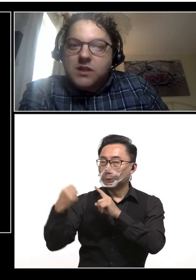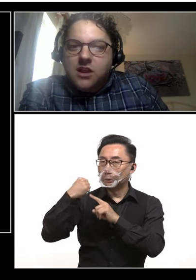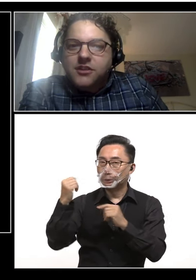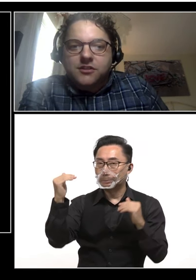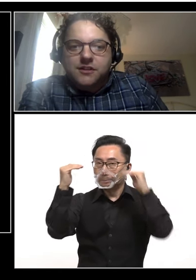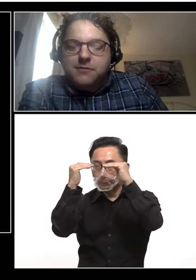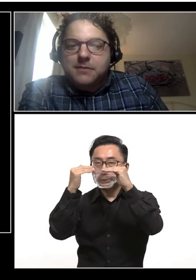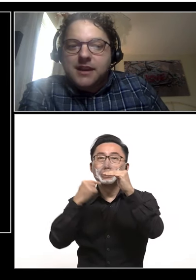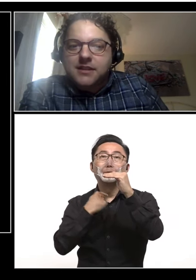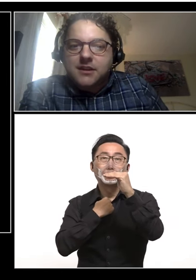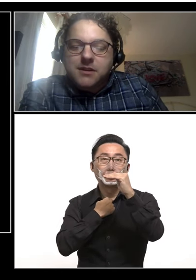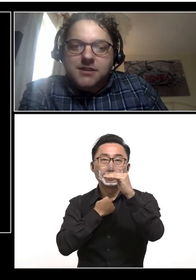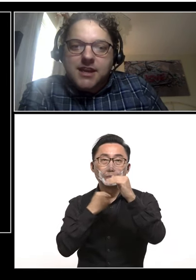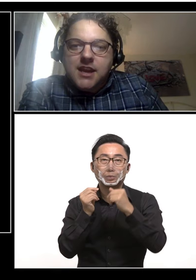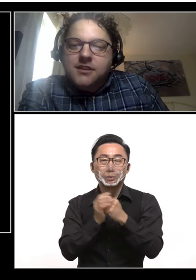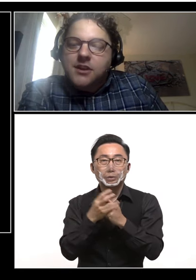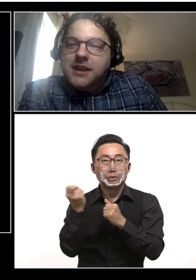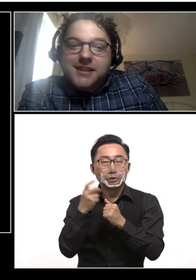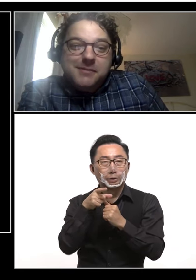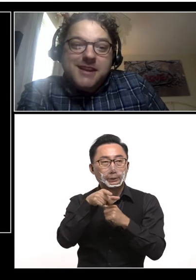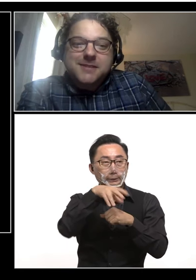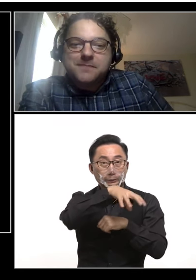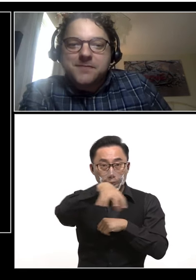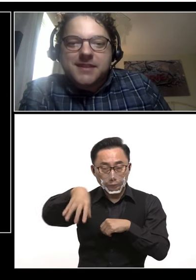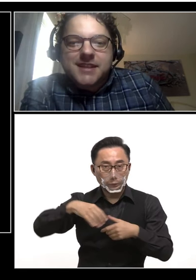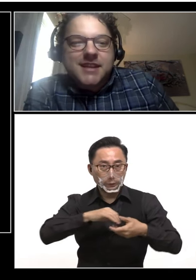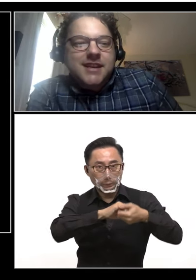working with lots and lots of different people in the community. So next slide, please.